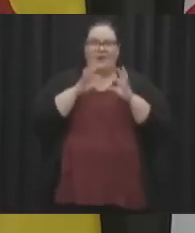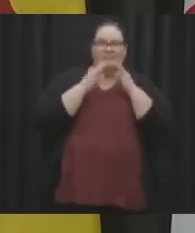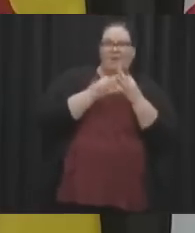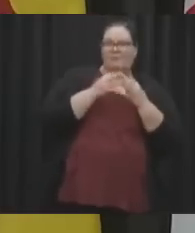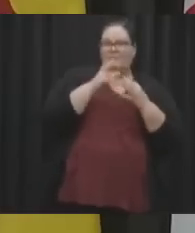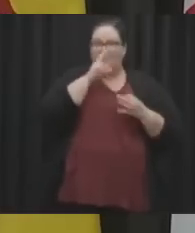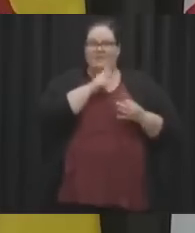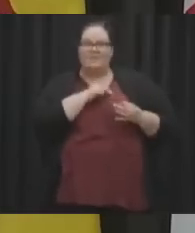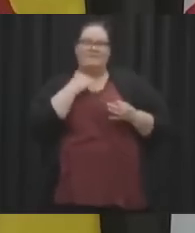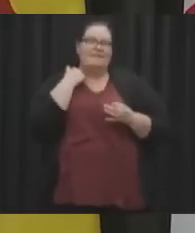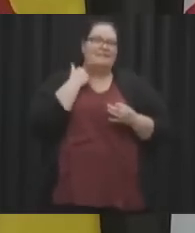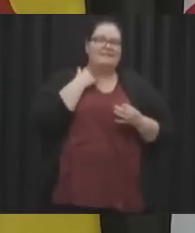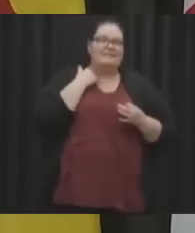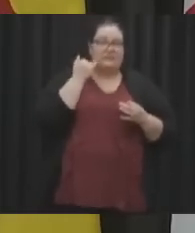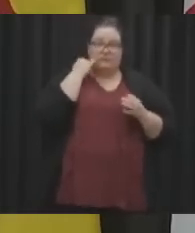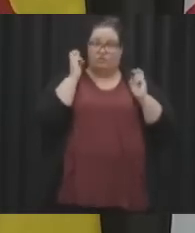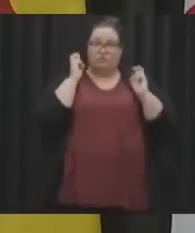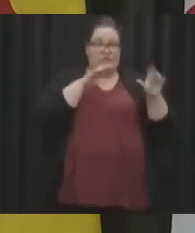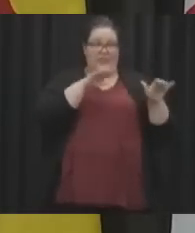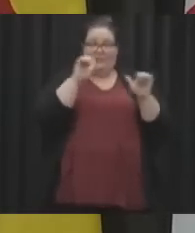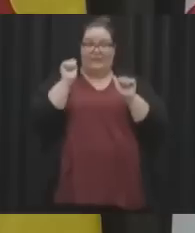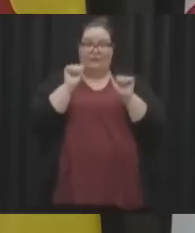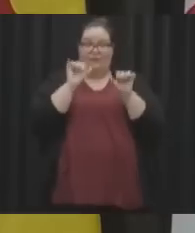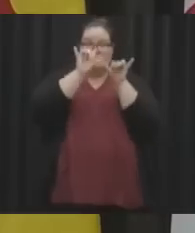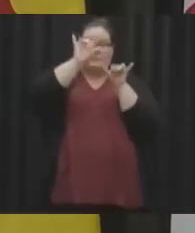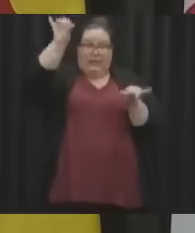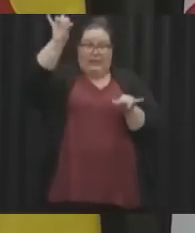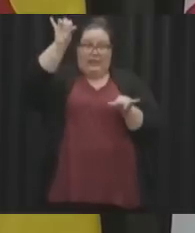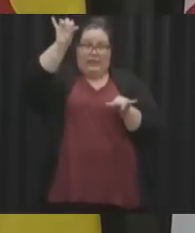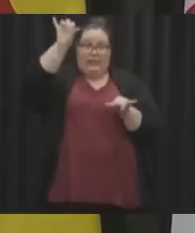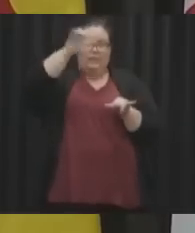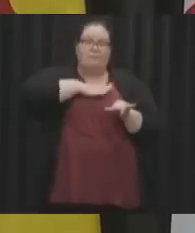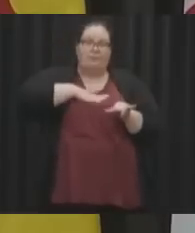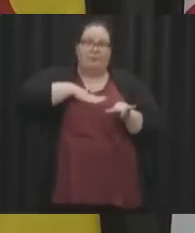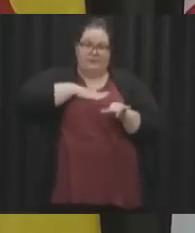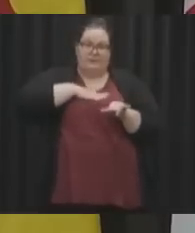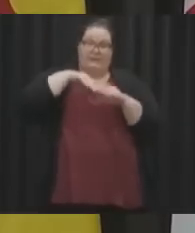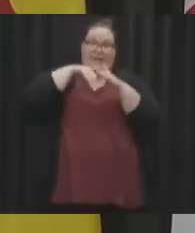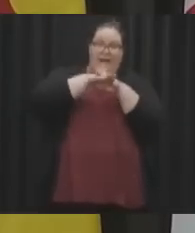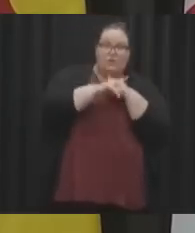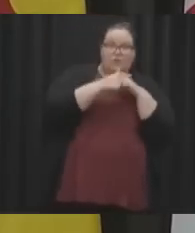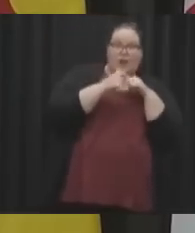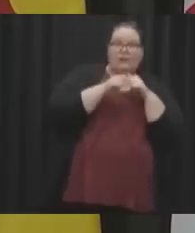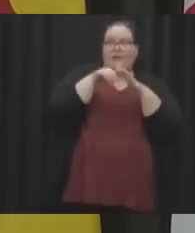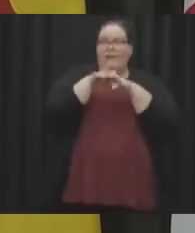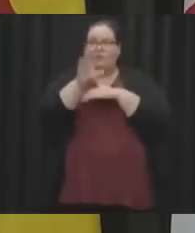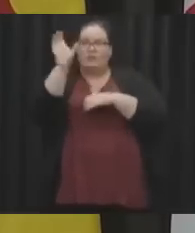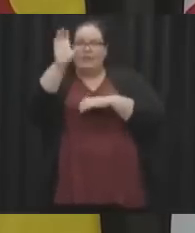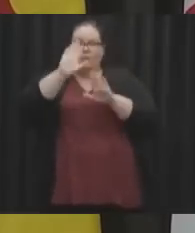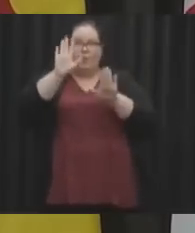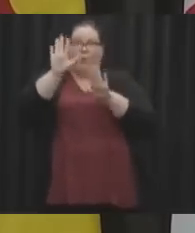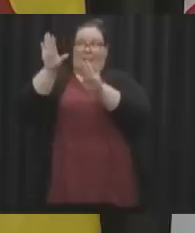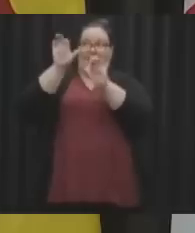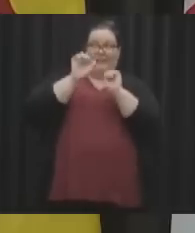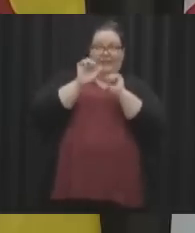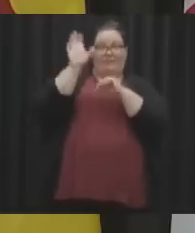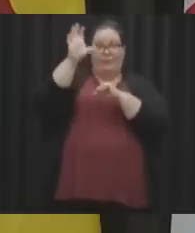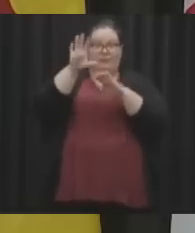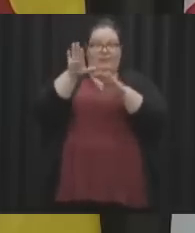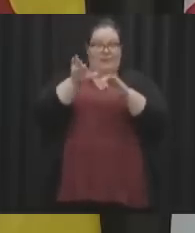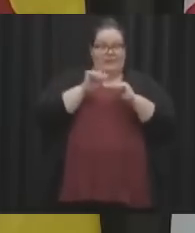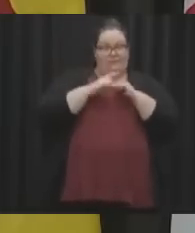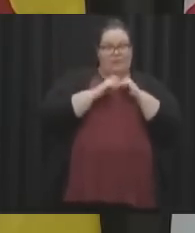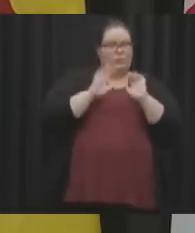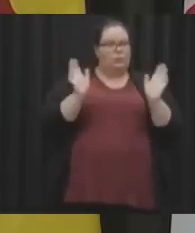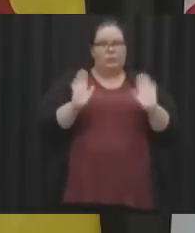numbers low, and masks are especially important. All New Brunswickers must wear masks indoors when in public spaces, and residents